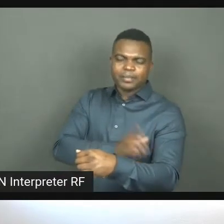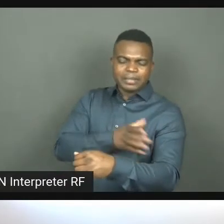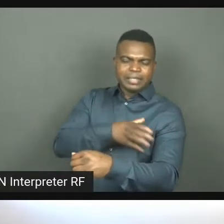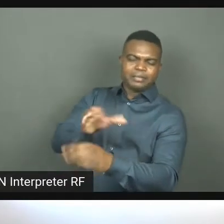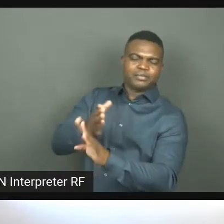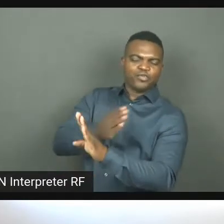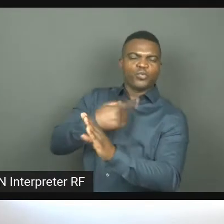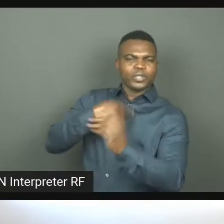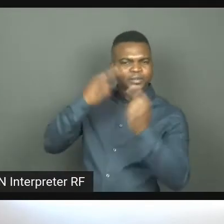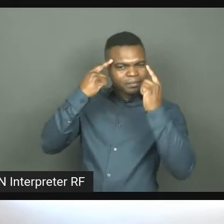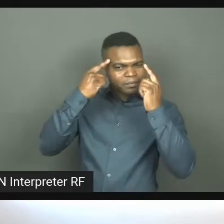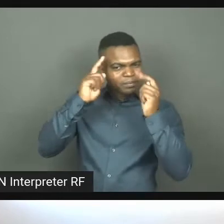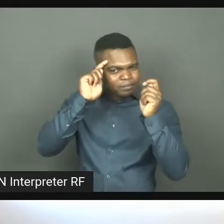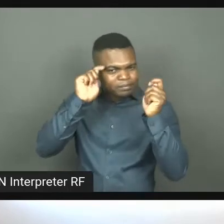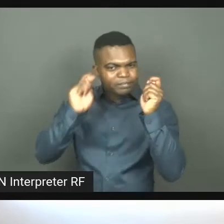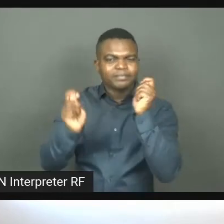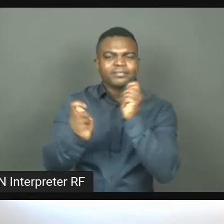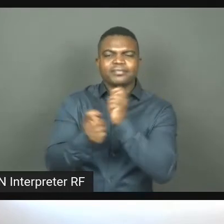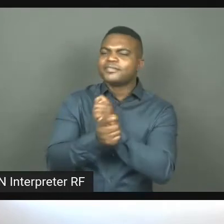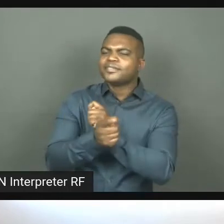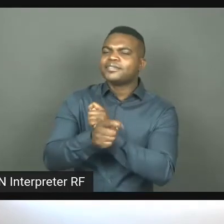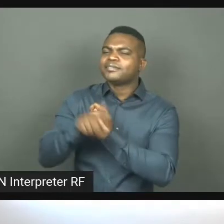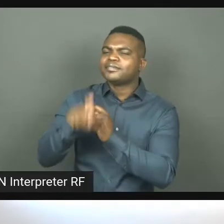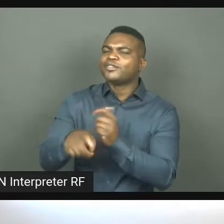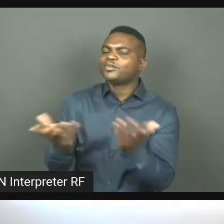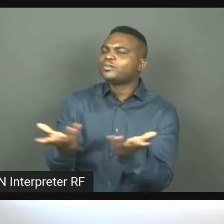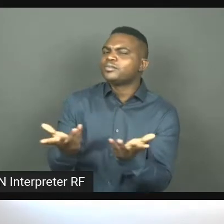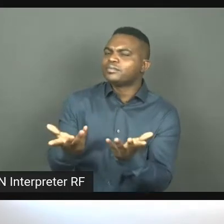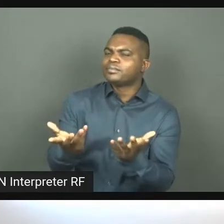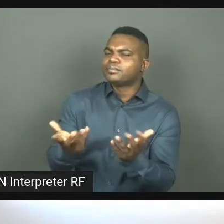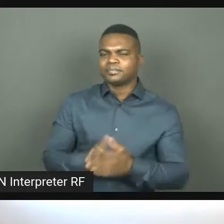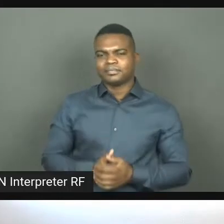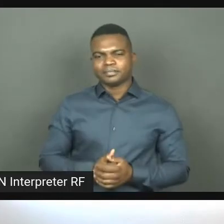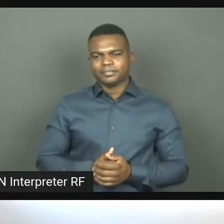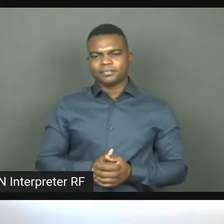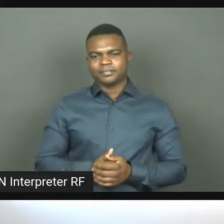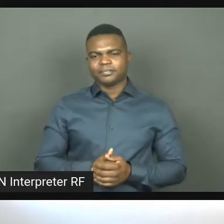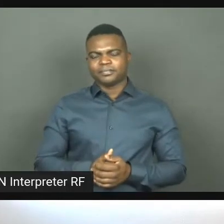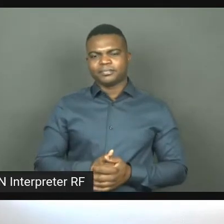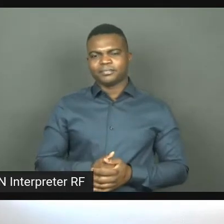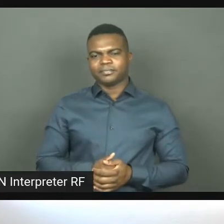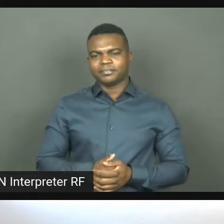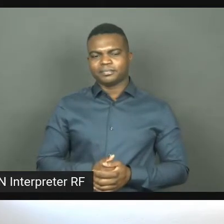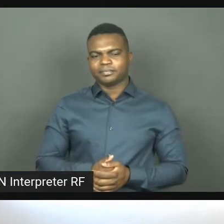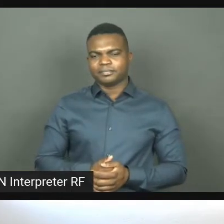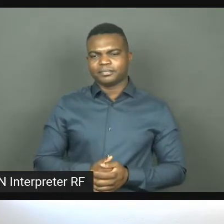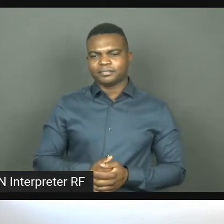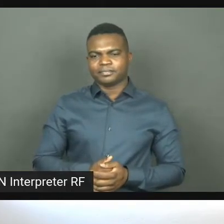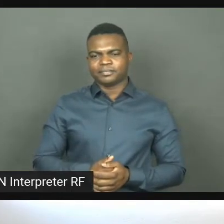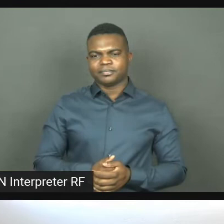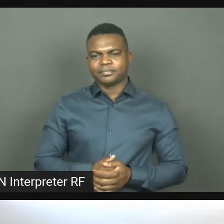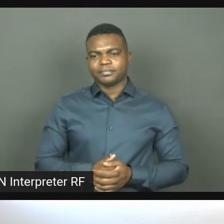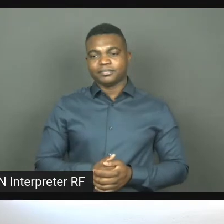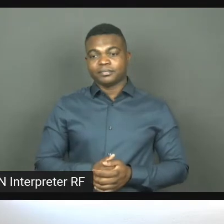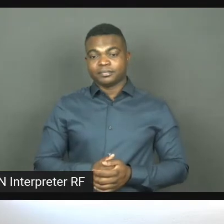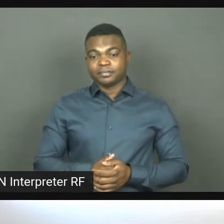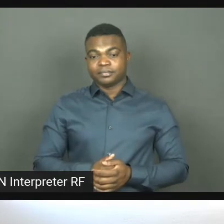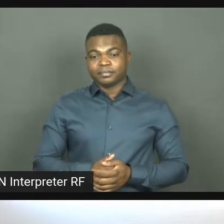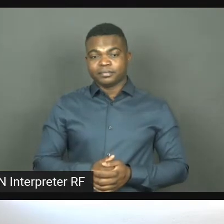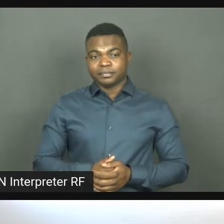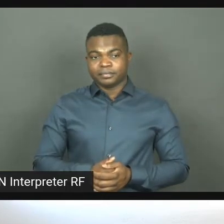capacity to do as much and as excellent work as international